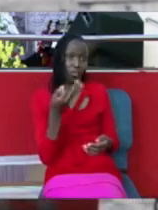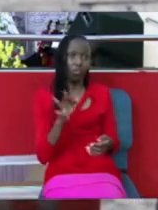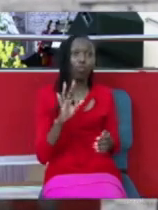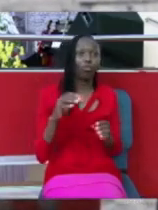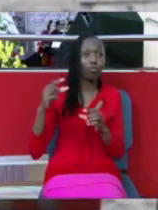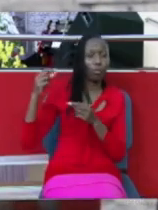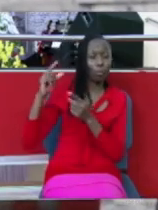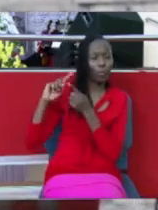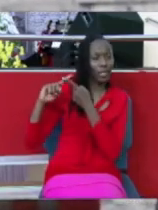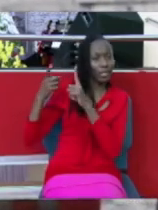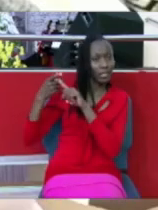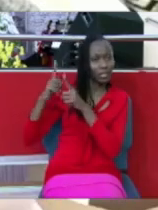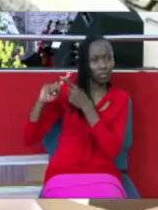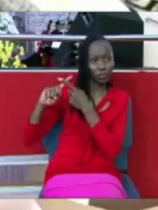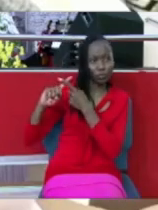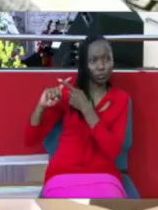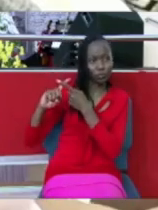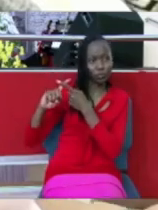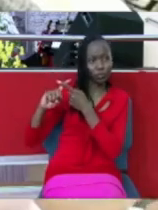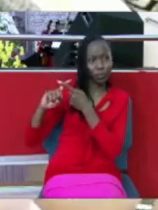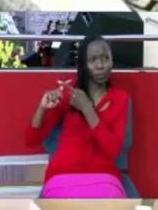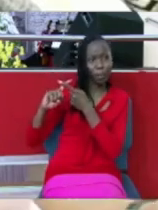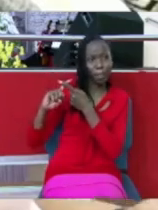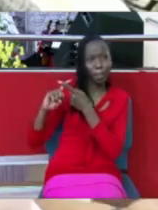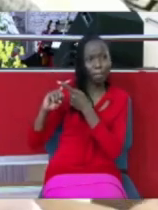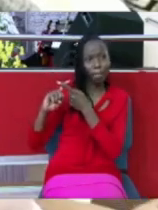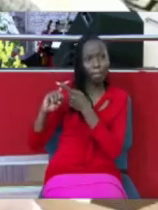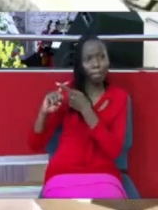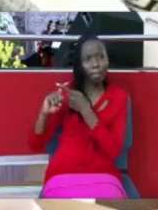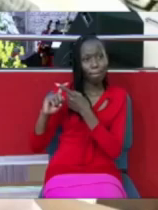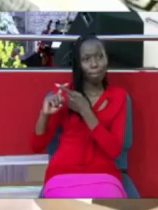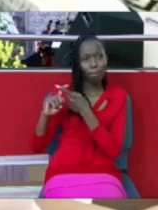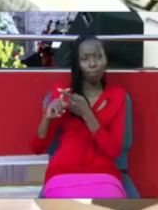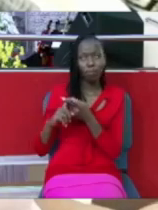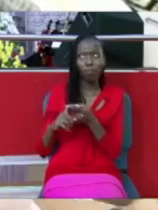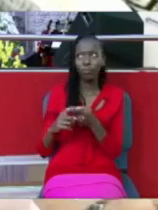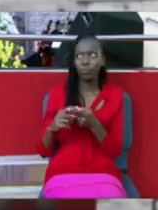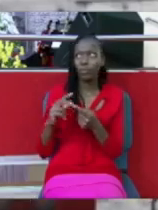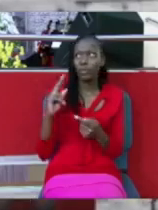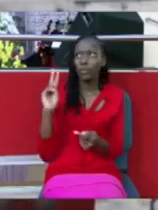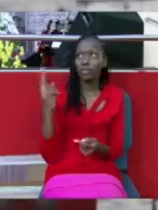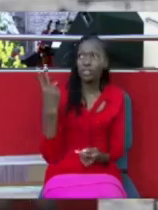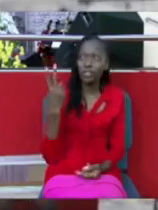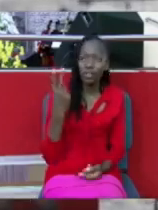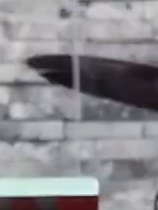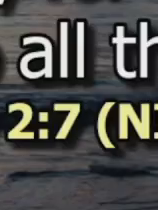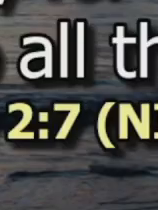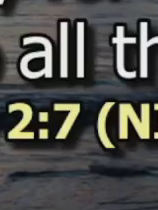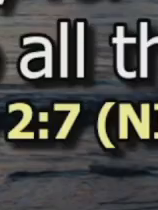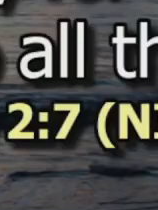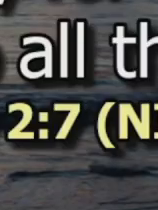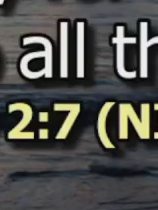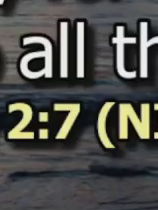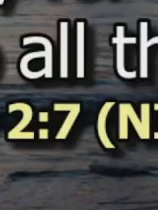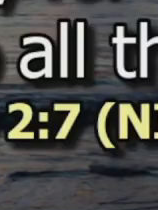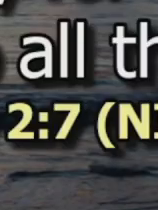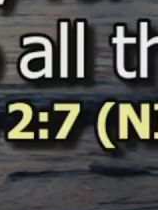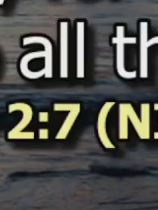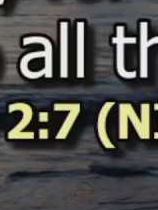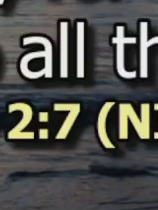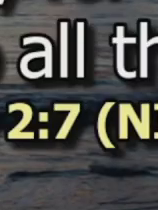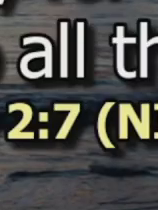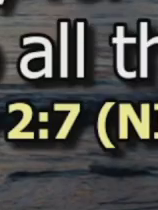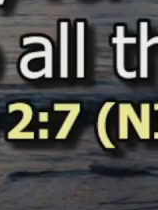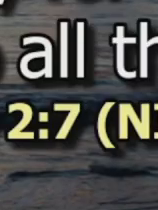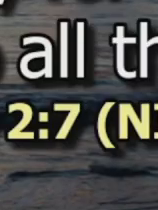tujifunze faida za kadhaa kuhusu kutafakari. 2 Timothy 2:7. Timotheo wa pili mbili saba. This